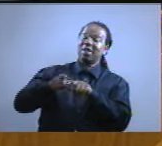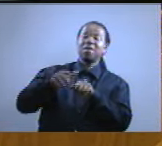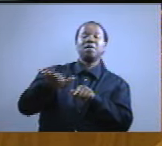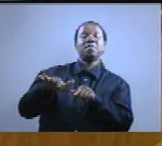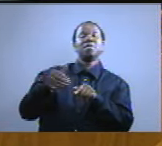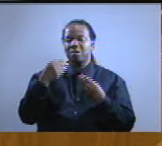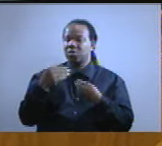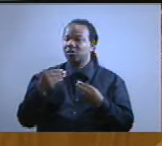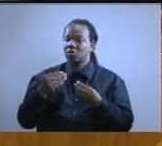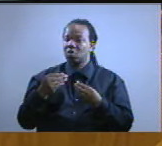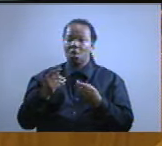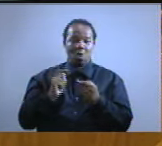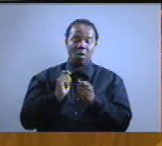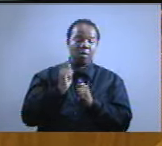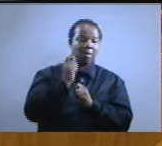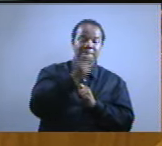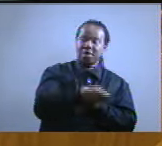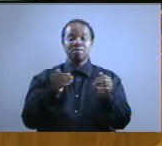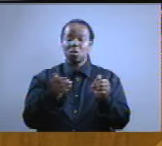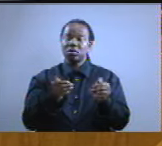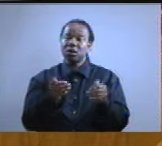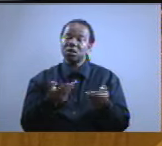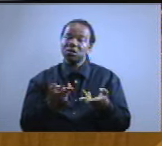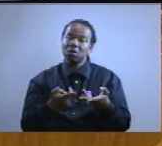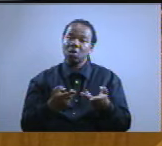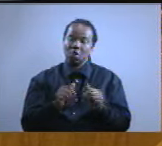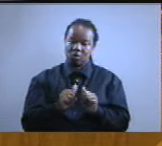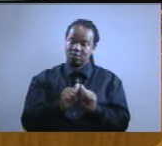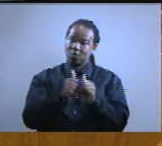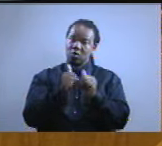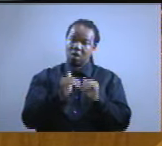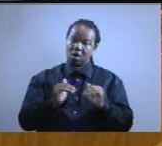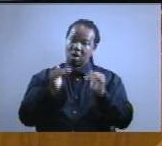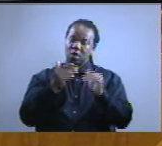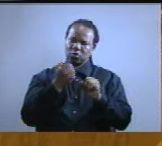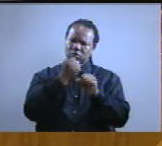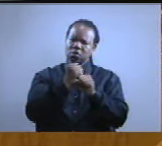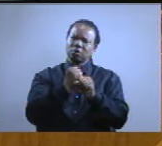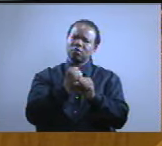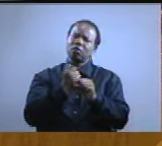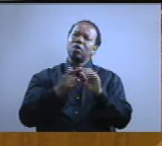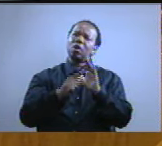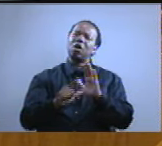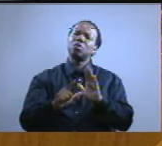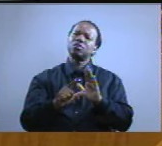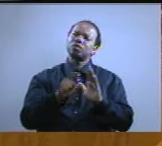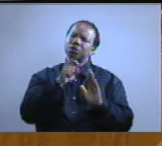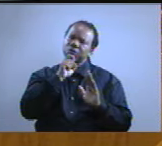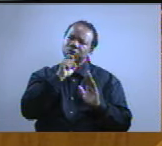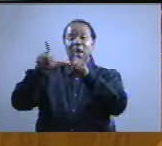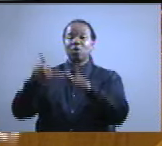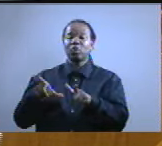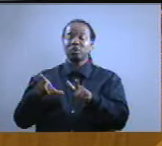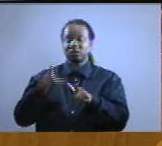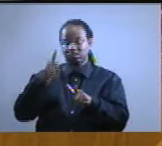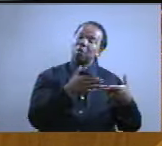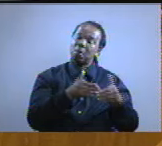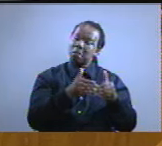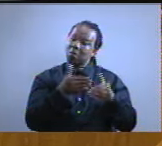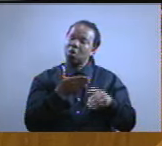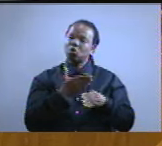the apartheid regime. As a token of appreciation, high standard of language use by our practitioners. So